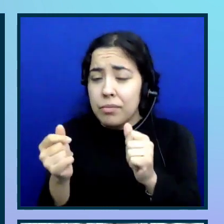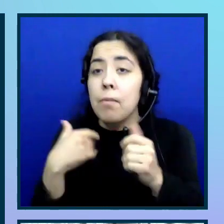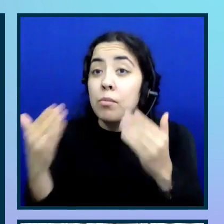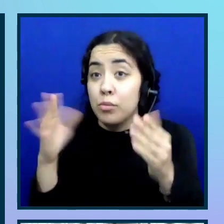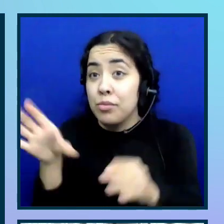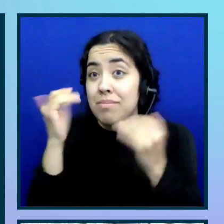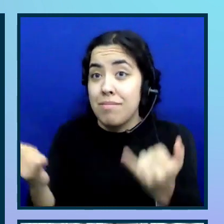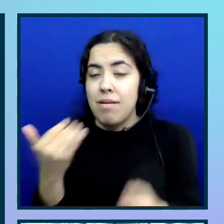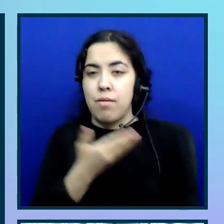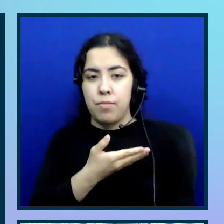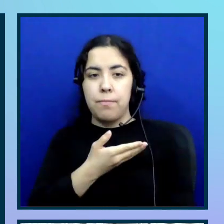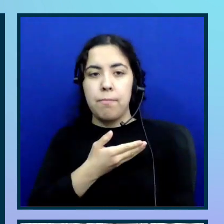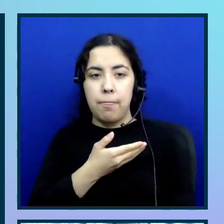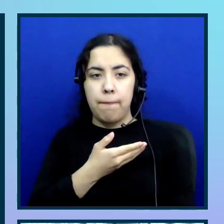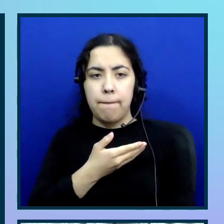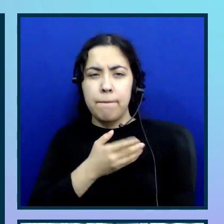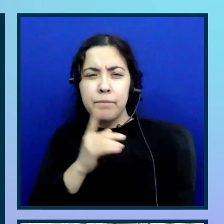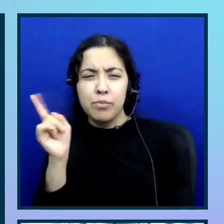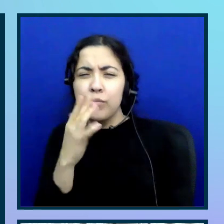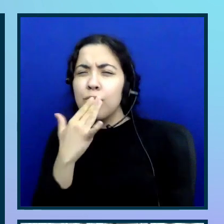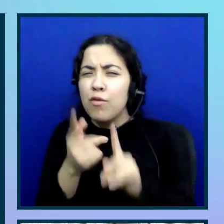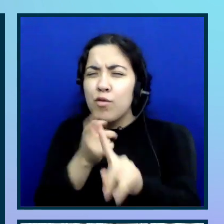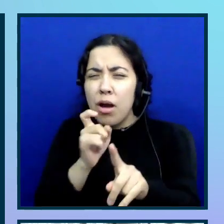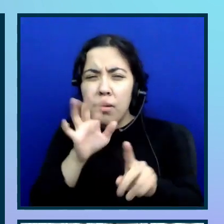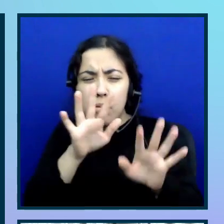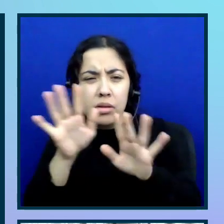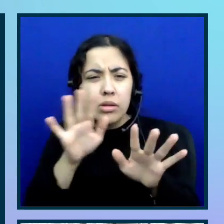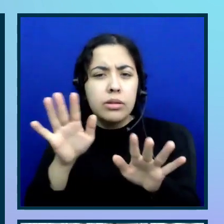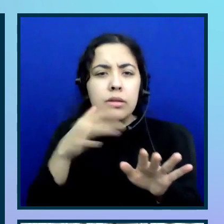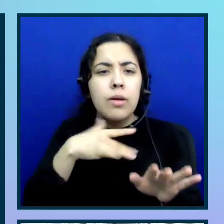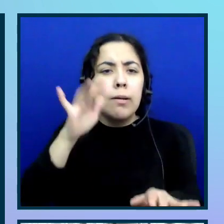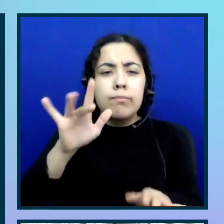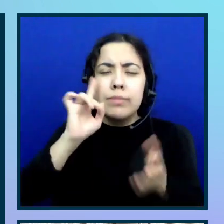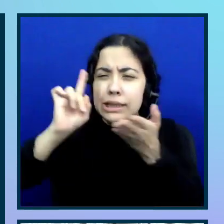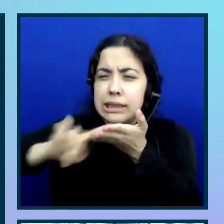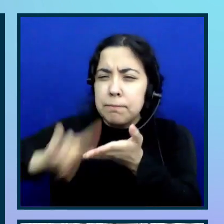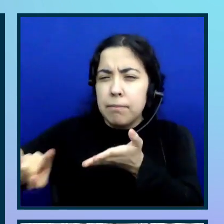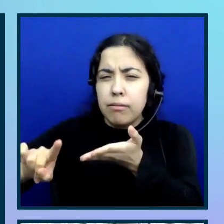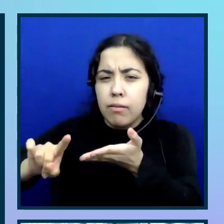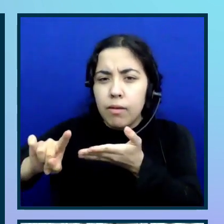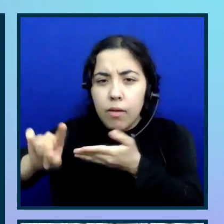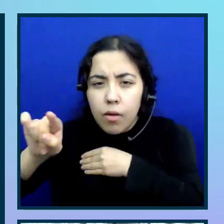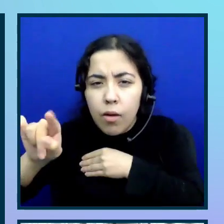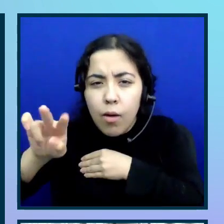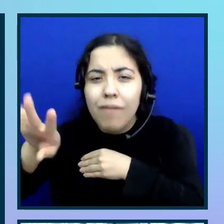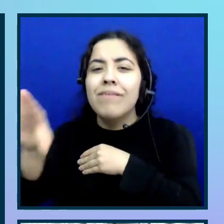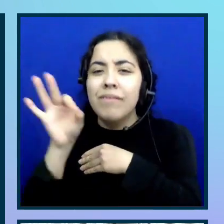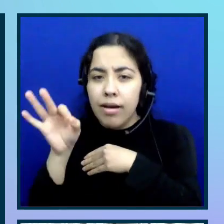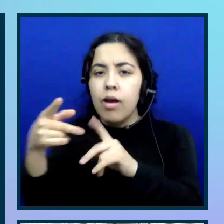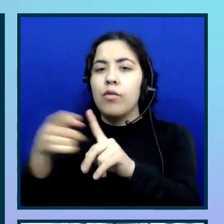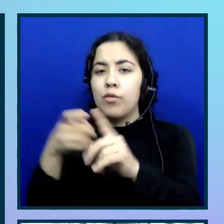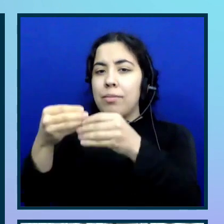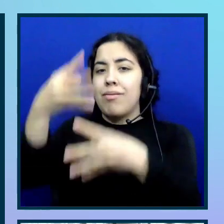now. I want to try and figure out where this color is coming from. So I'm going to click on inspect. I can see here that it's coming from this